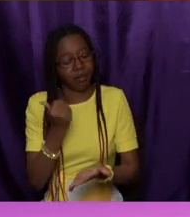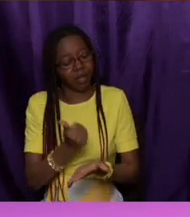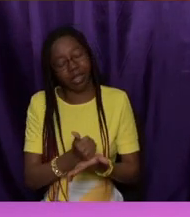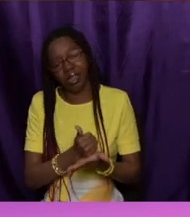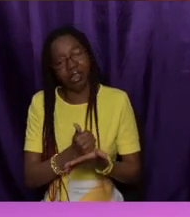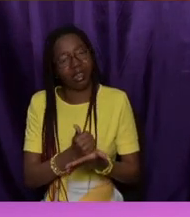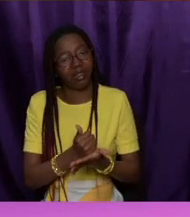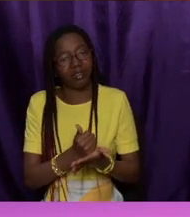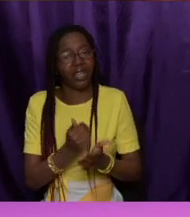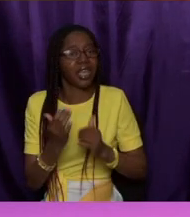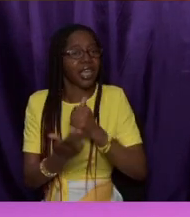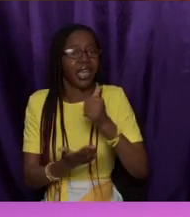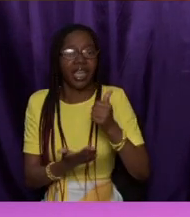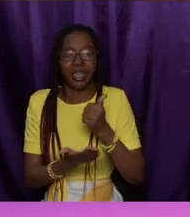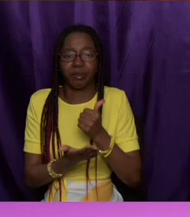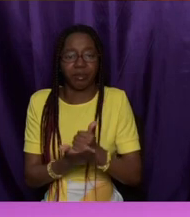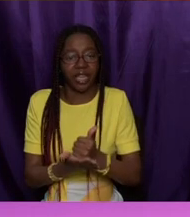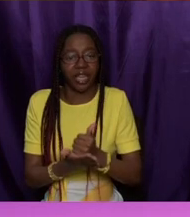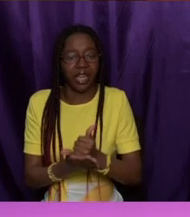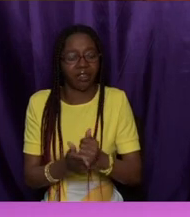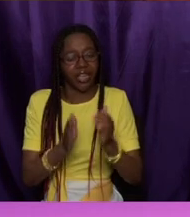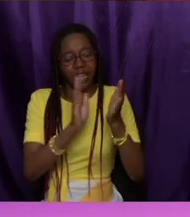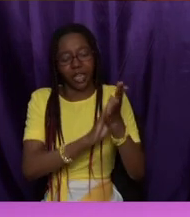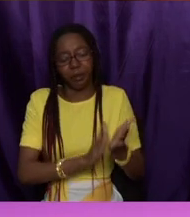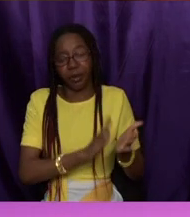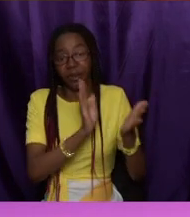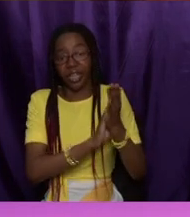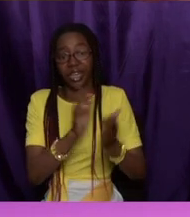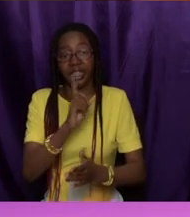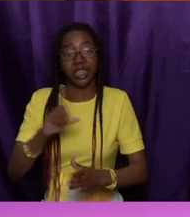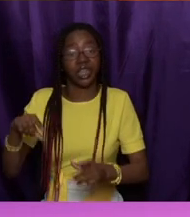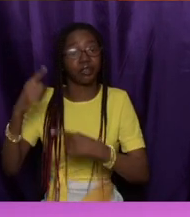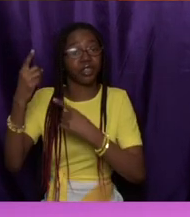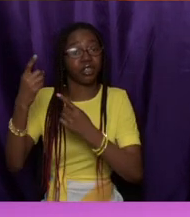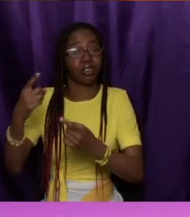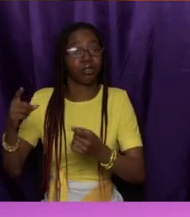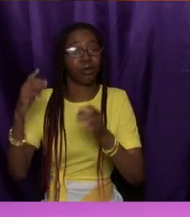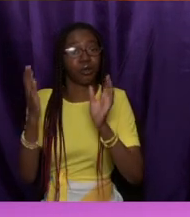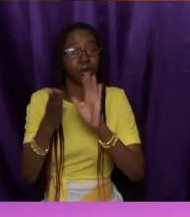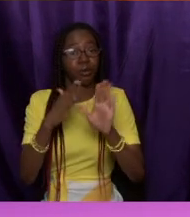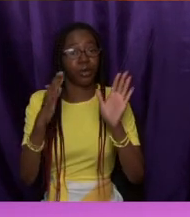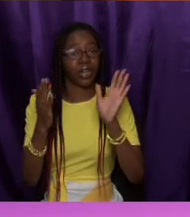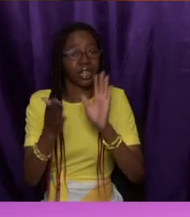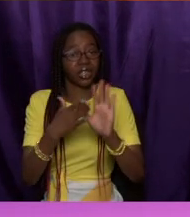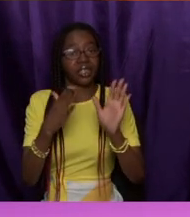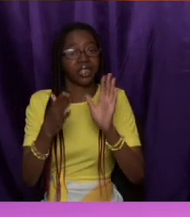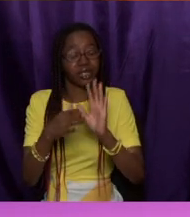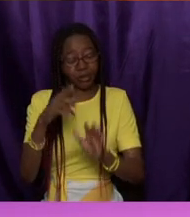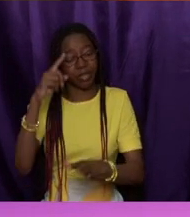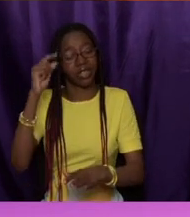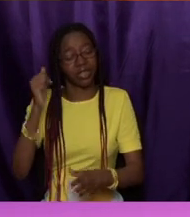amen and amen. Would you just clap your hands and give God some more praise because he's good?